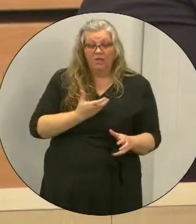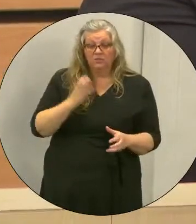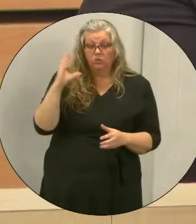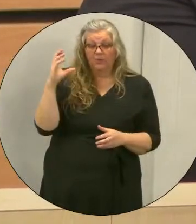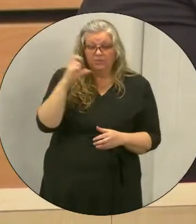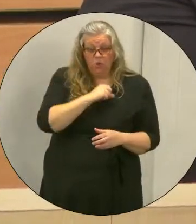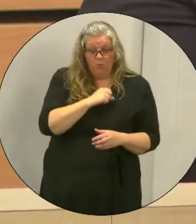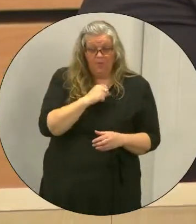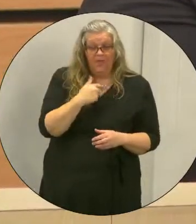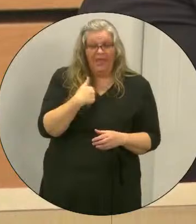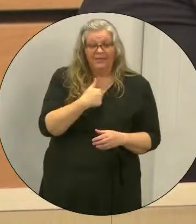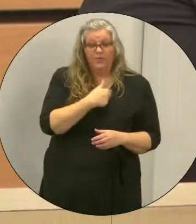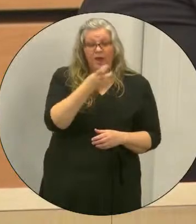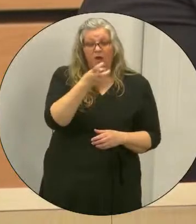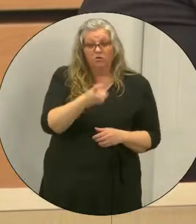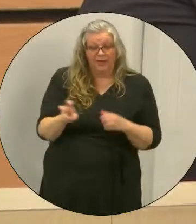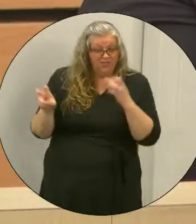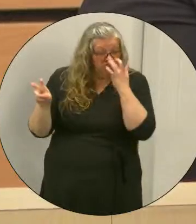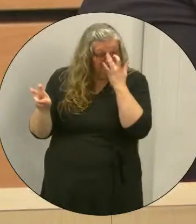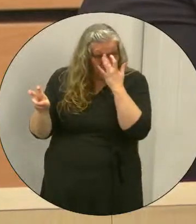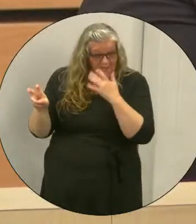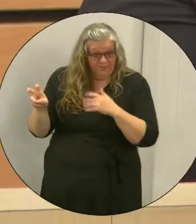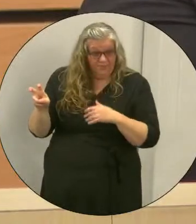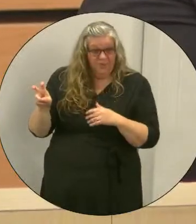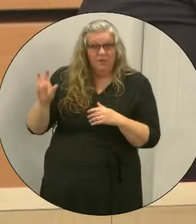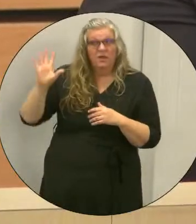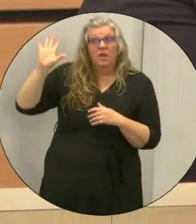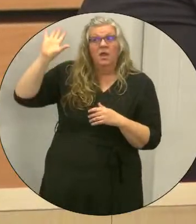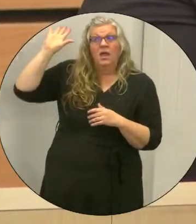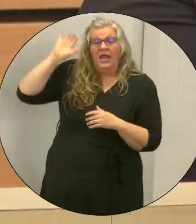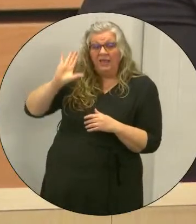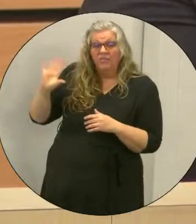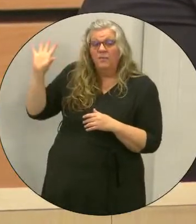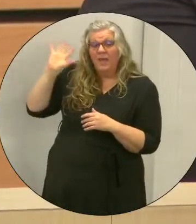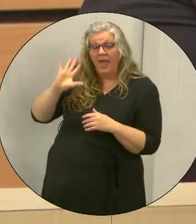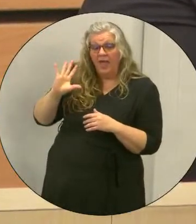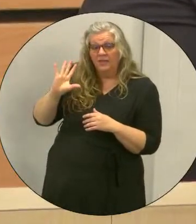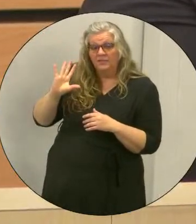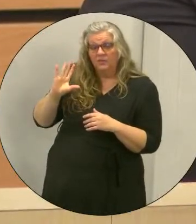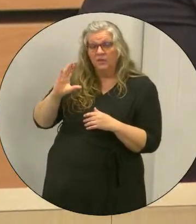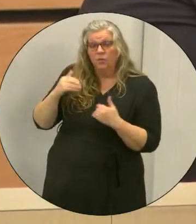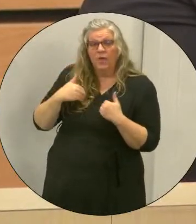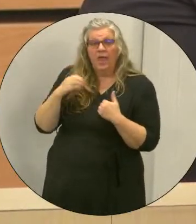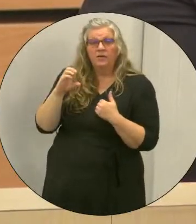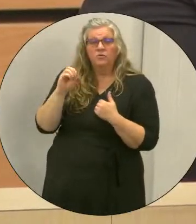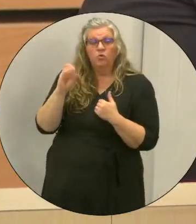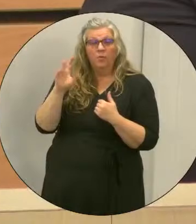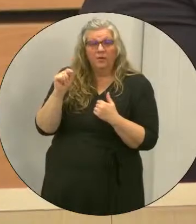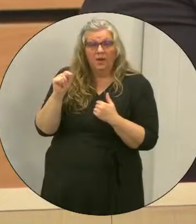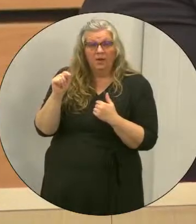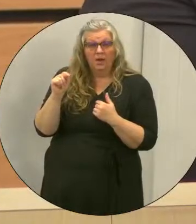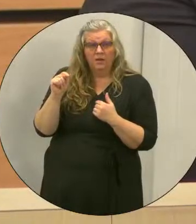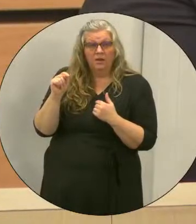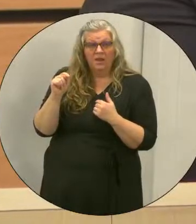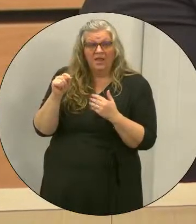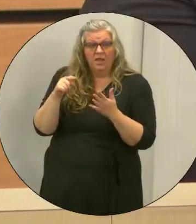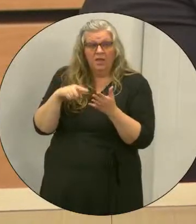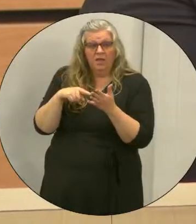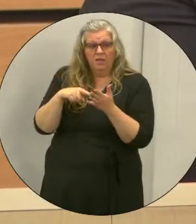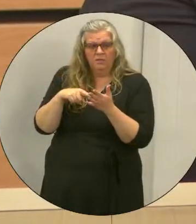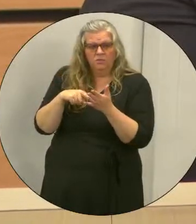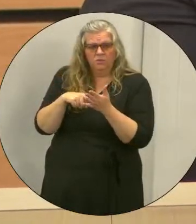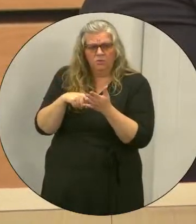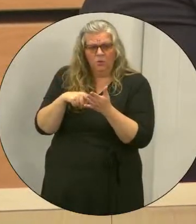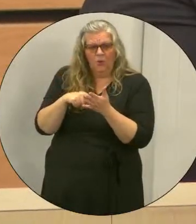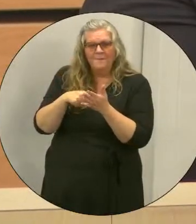doing a transitional plan. So in the past, we had a superintendent do pay raises on